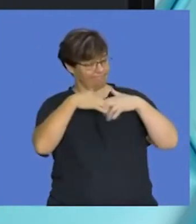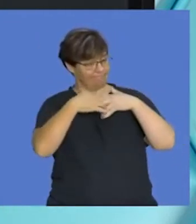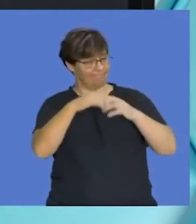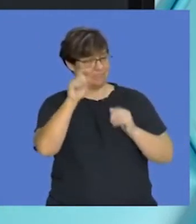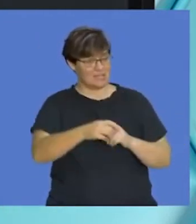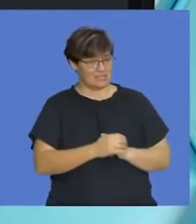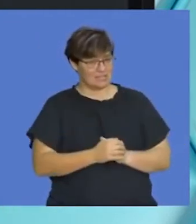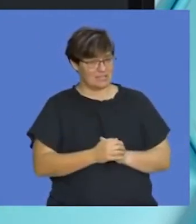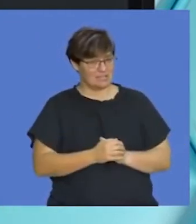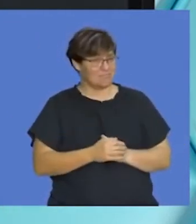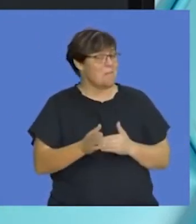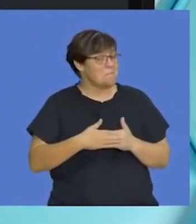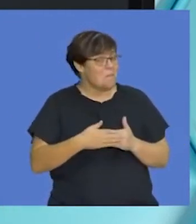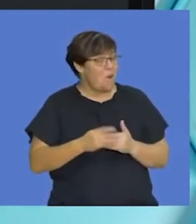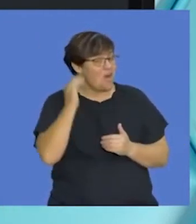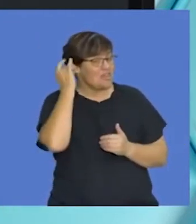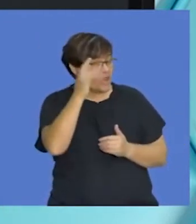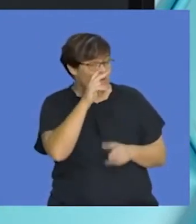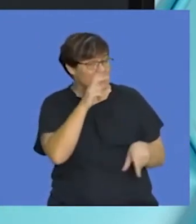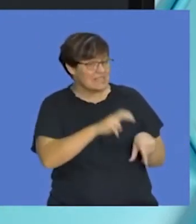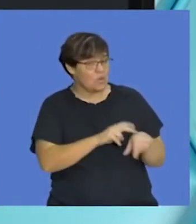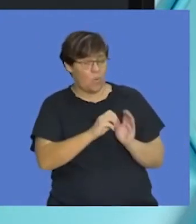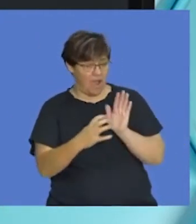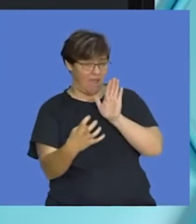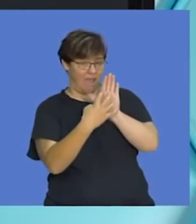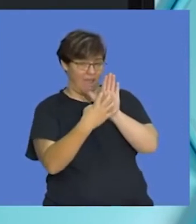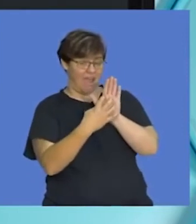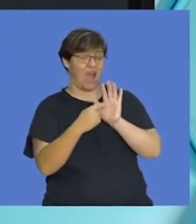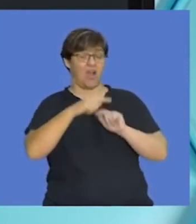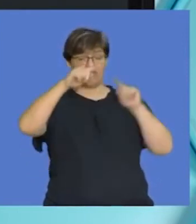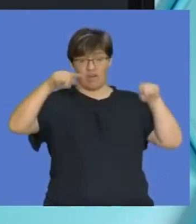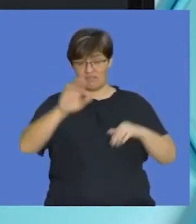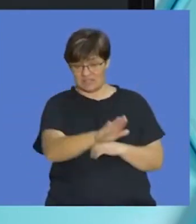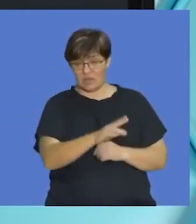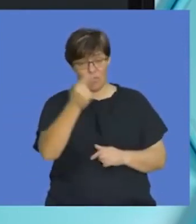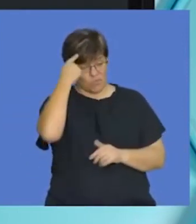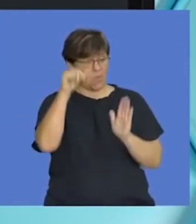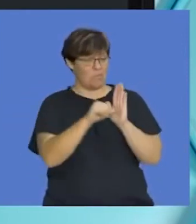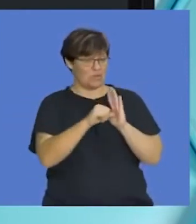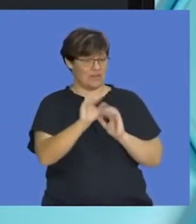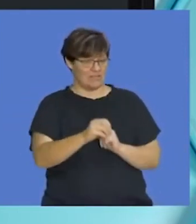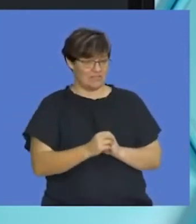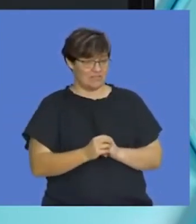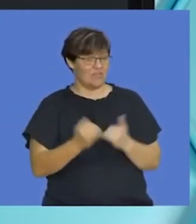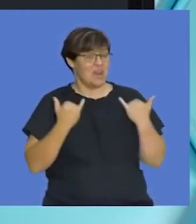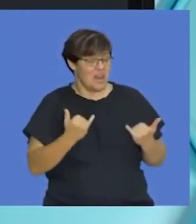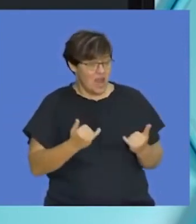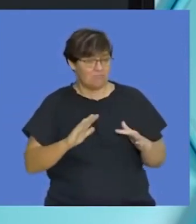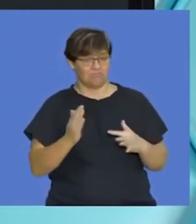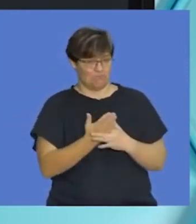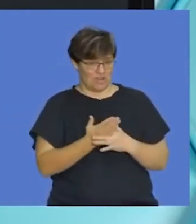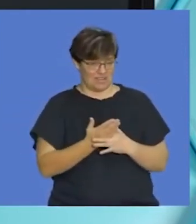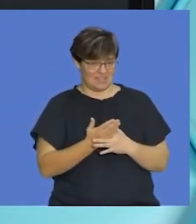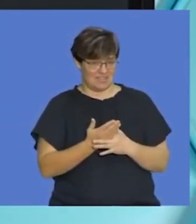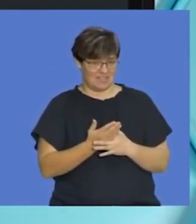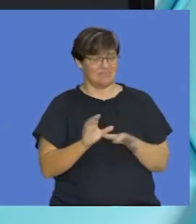lots of things for you to think about. We still have a little bit more theory because we need to put this on a graph. We know how important graphs are, but